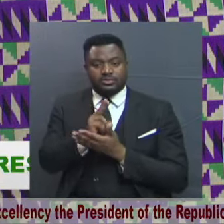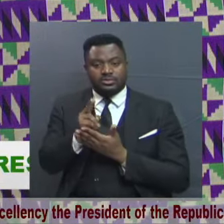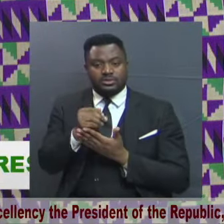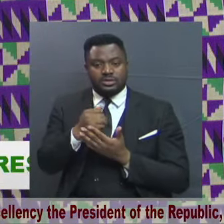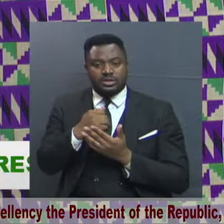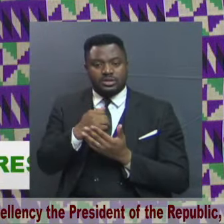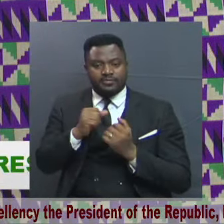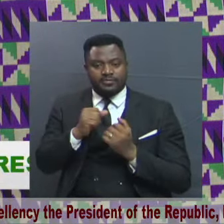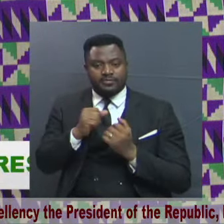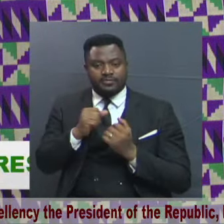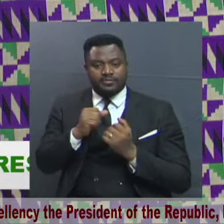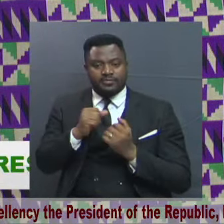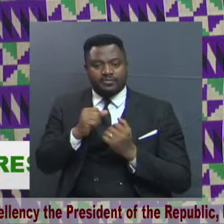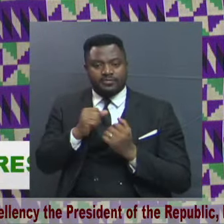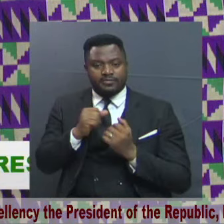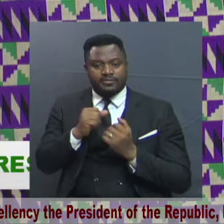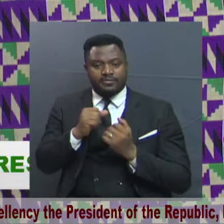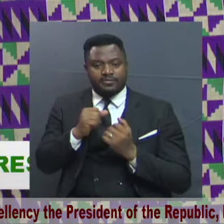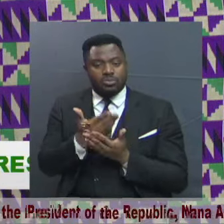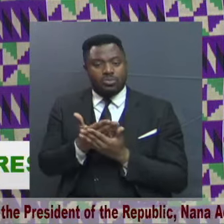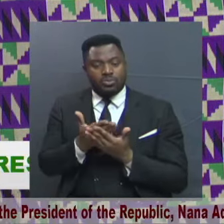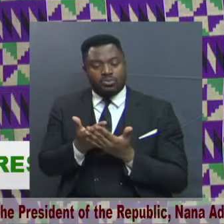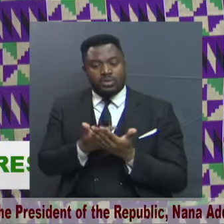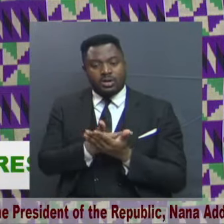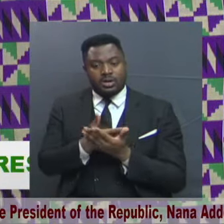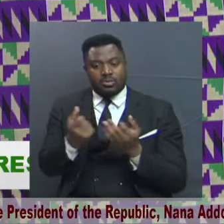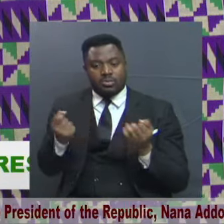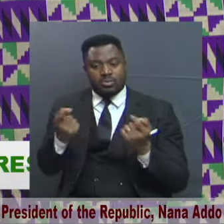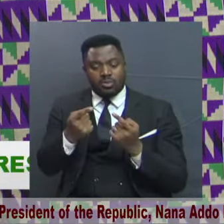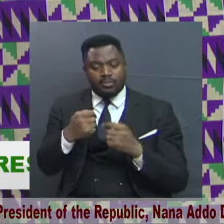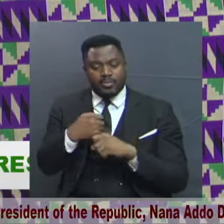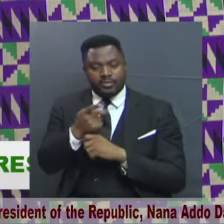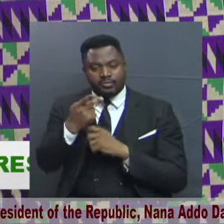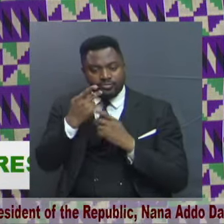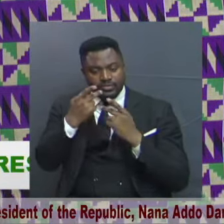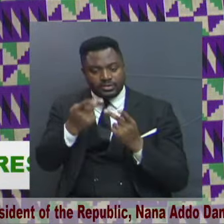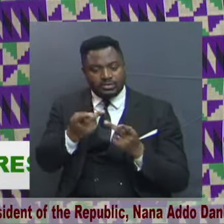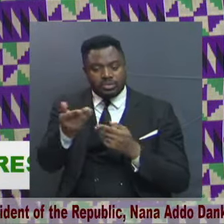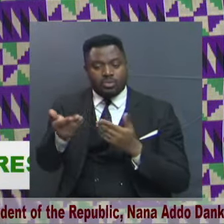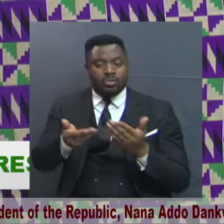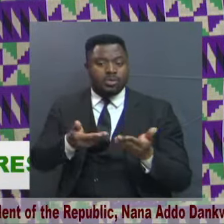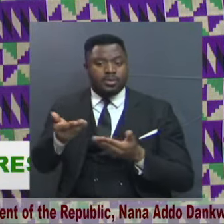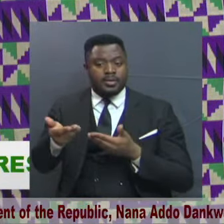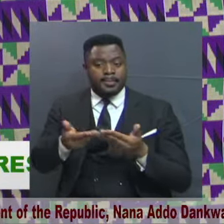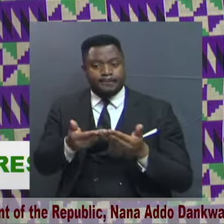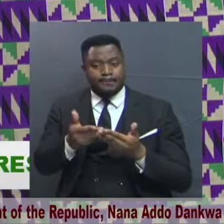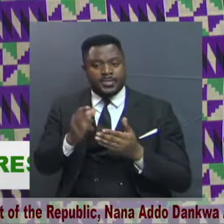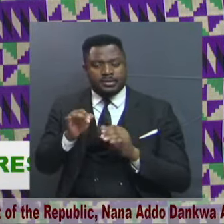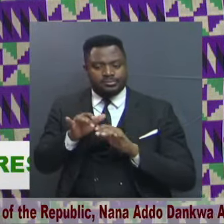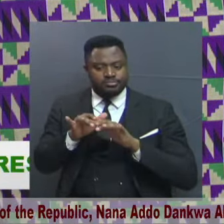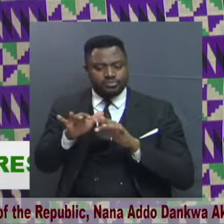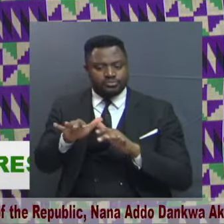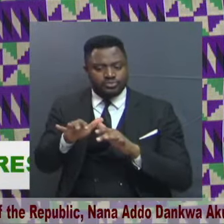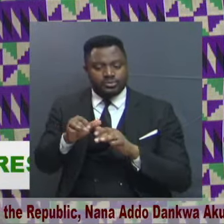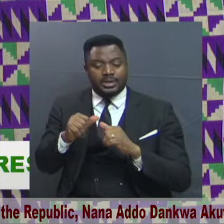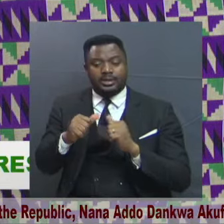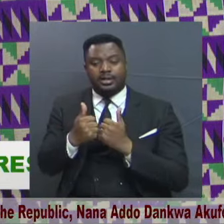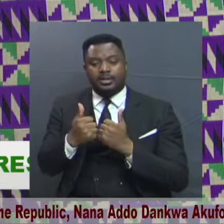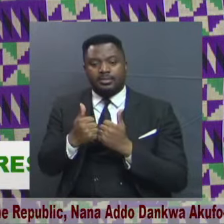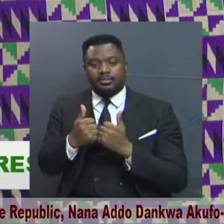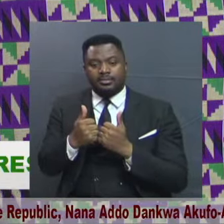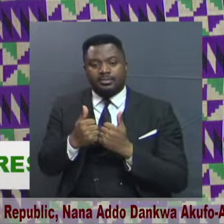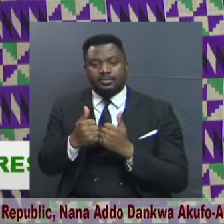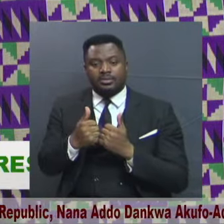a sports Stadium I urge all Gan to make our visitors welcome and to patronize the games in